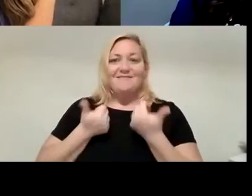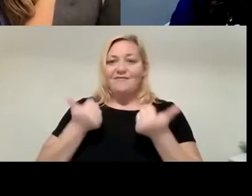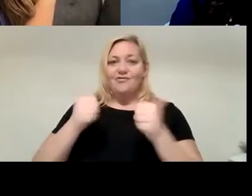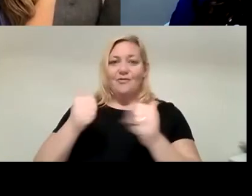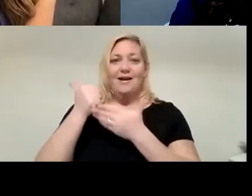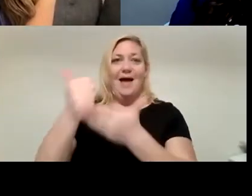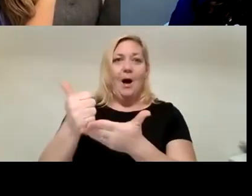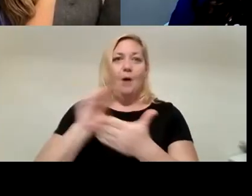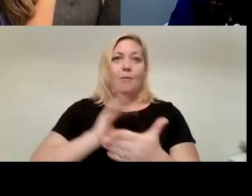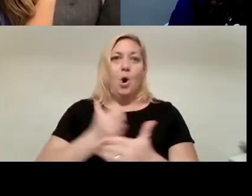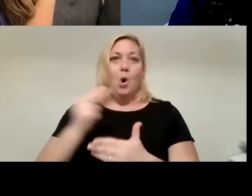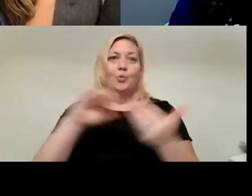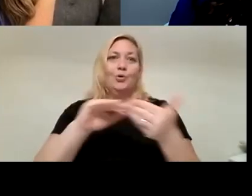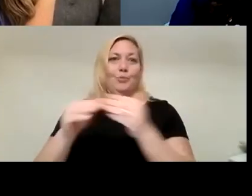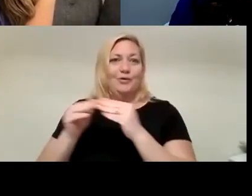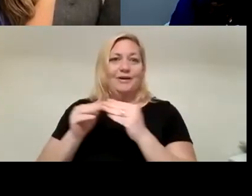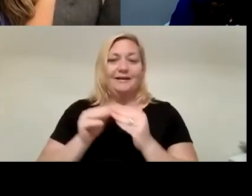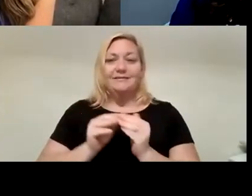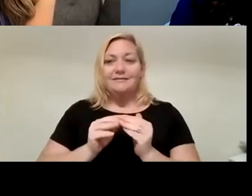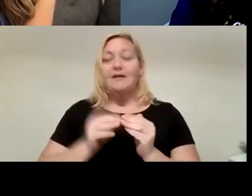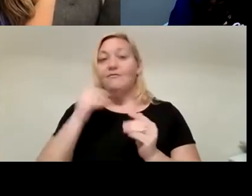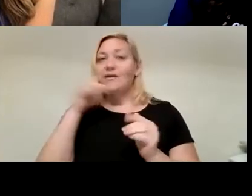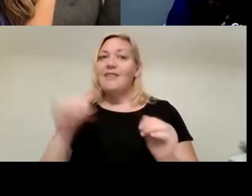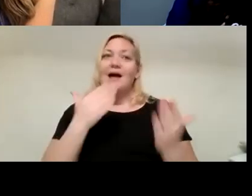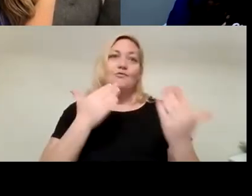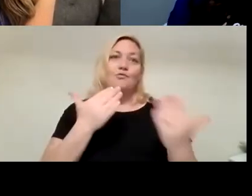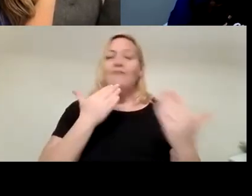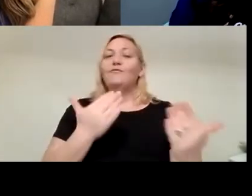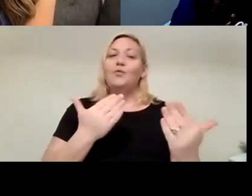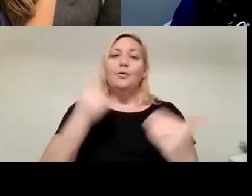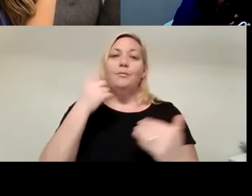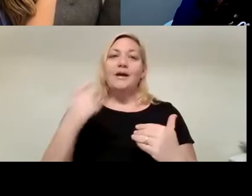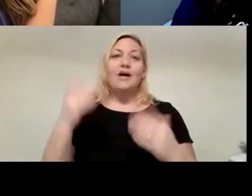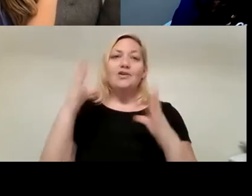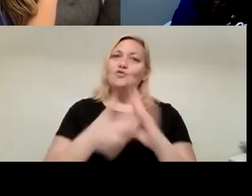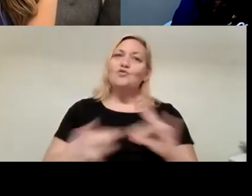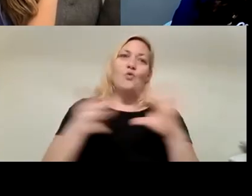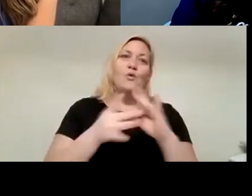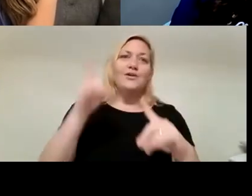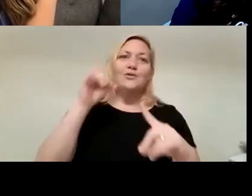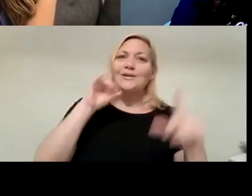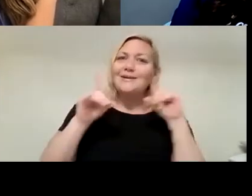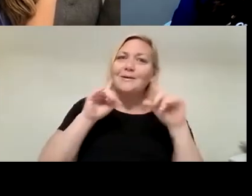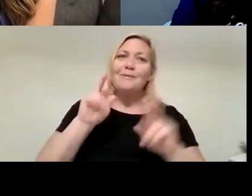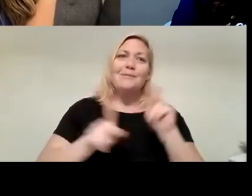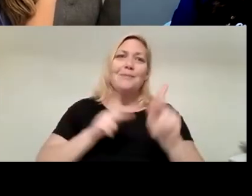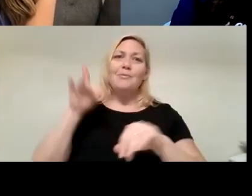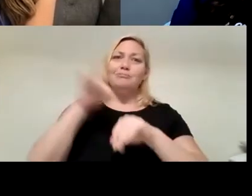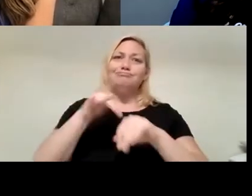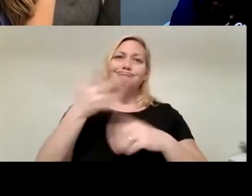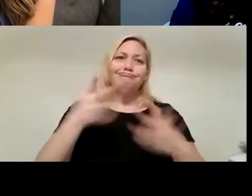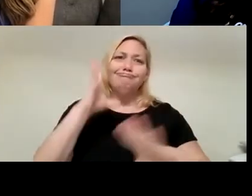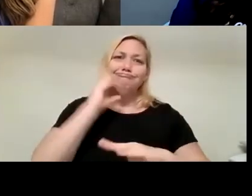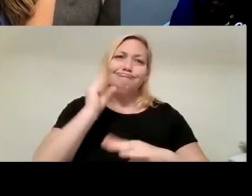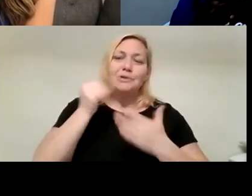help our own community. And so for that, I'm grateful, because the stories that you hear about the people who've been there to help